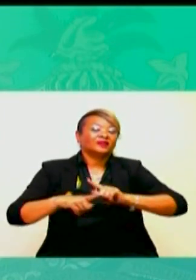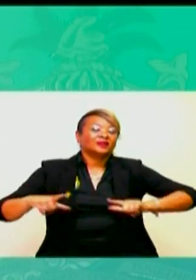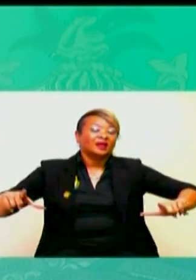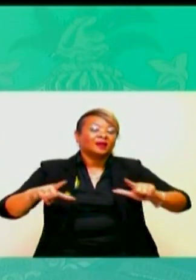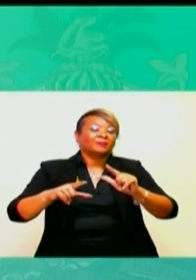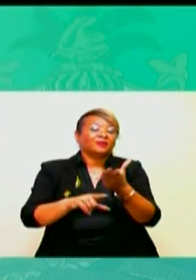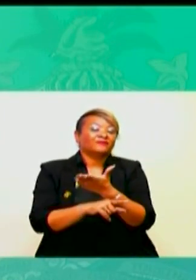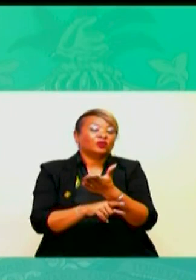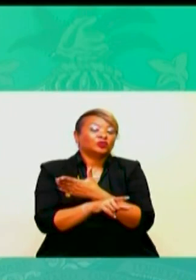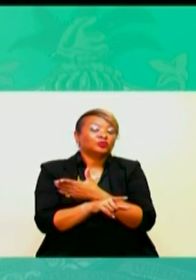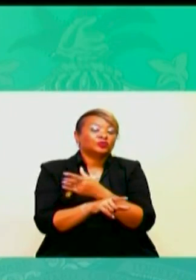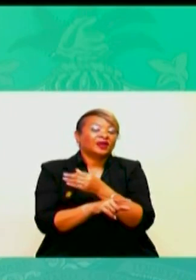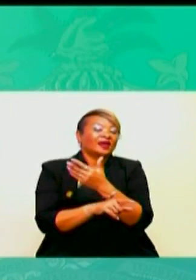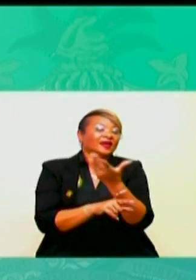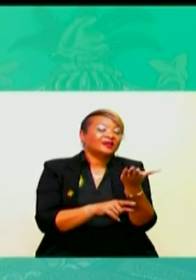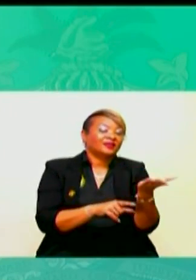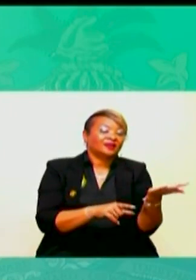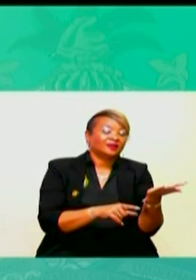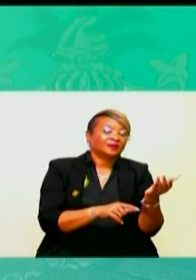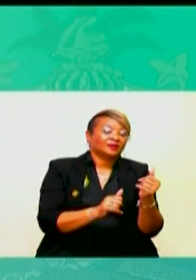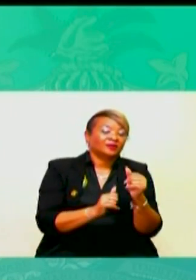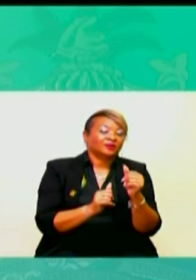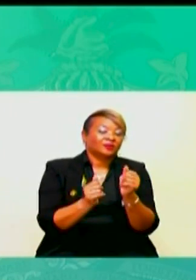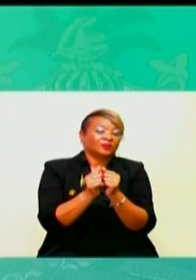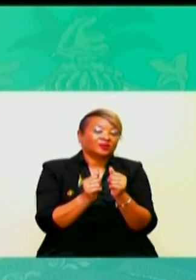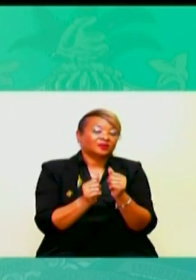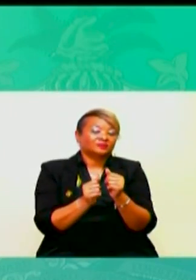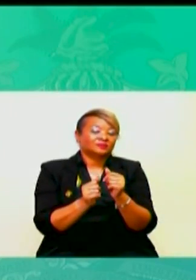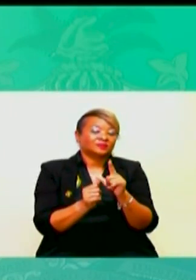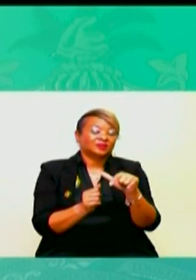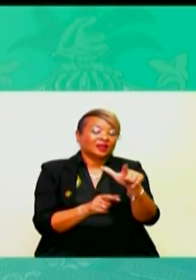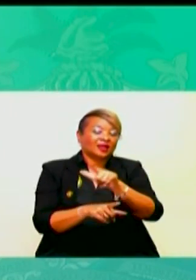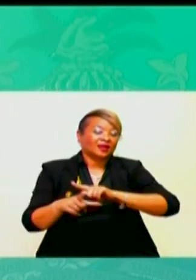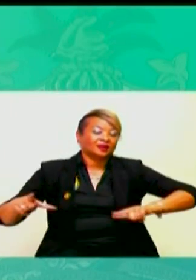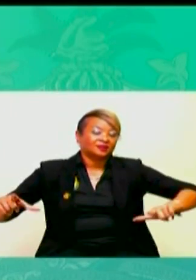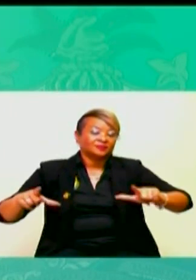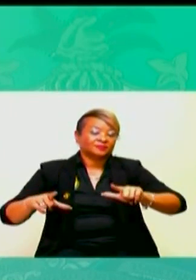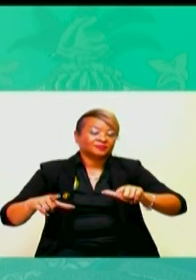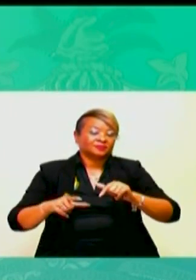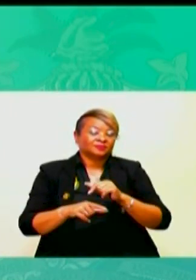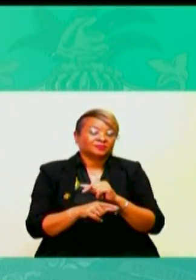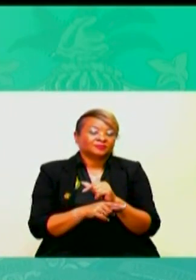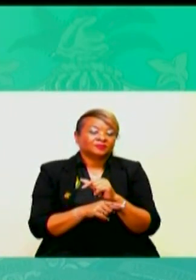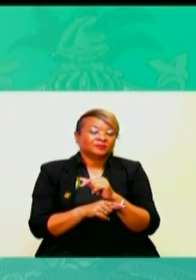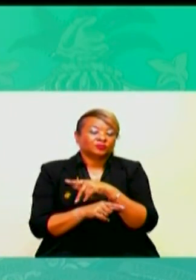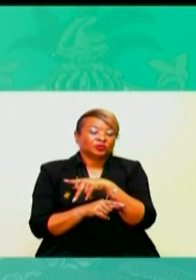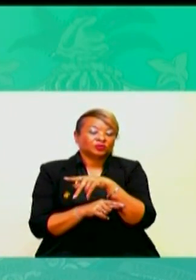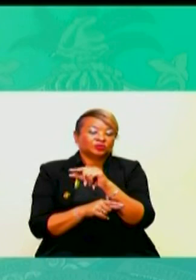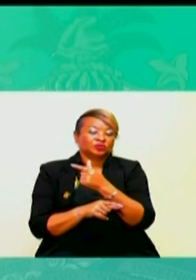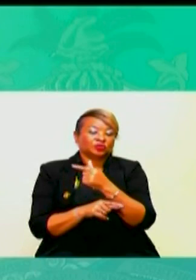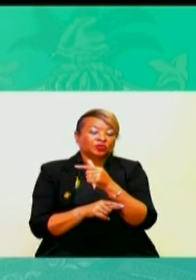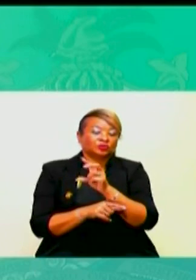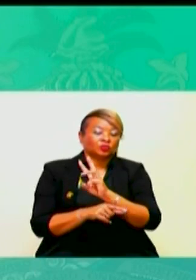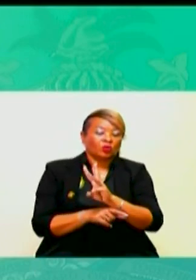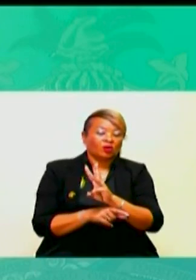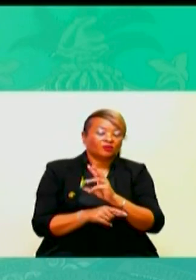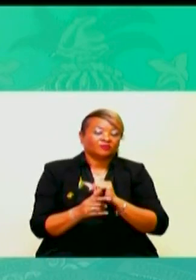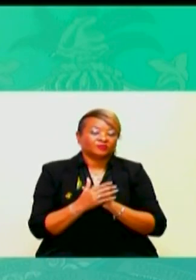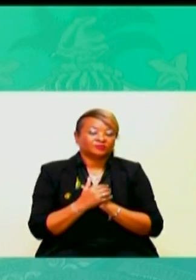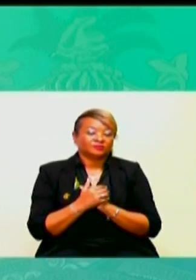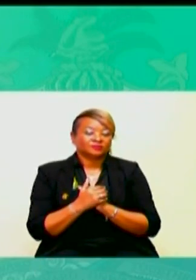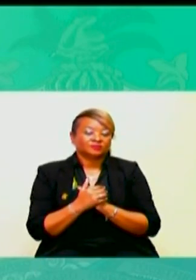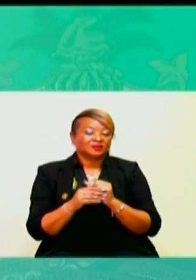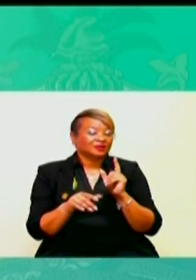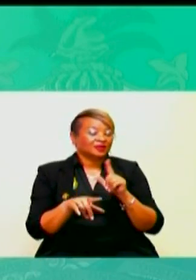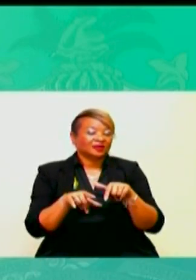you do anything, even in our government? What kind of baby is it? Isn't there? Stand up and say that. What do you